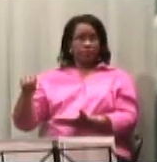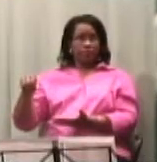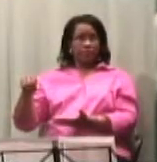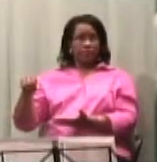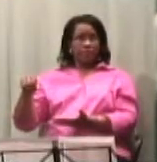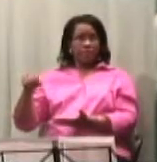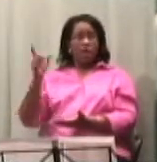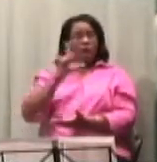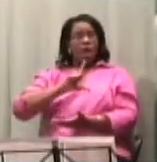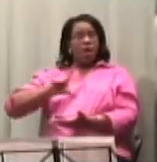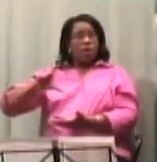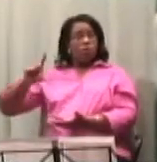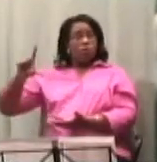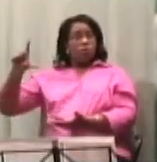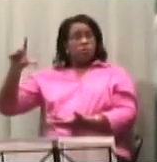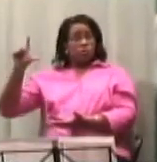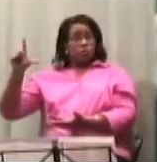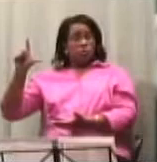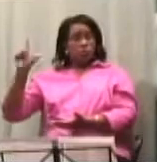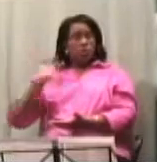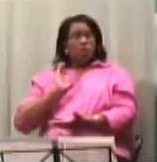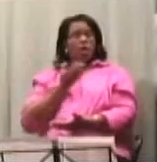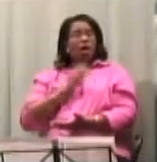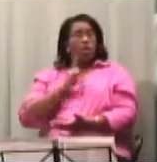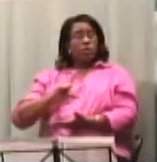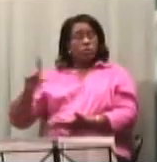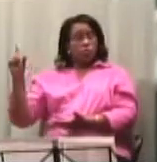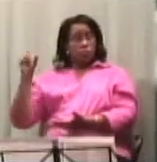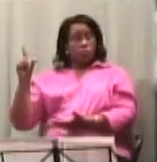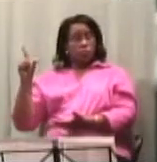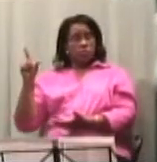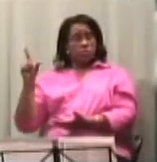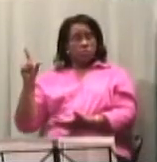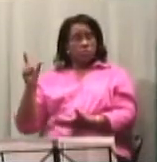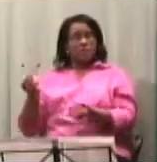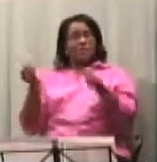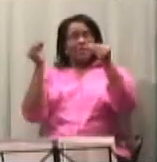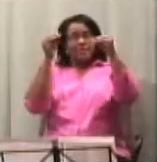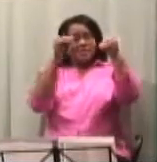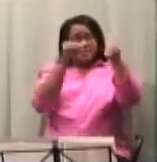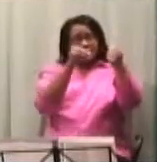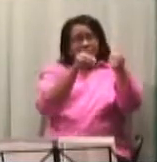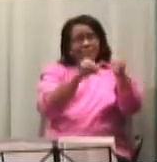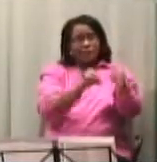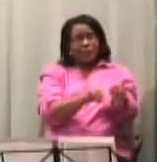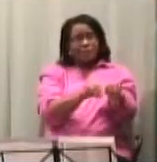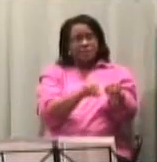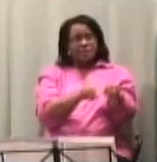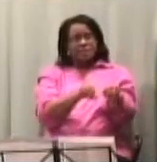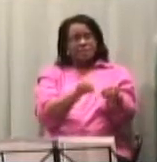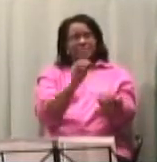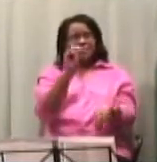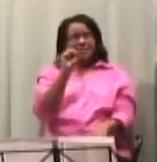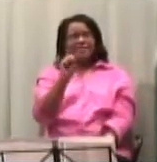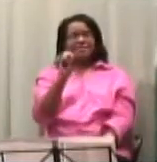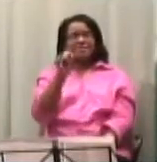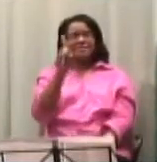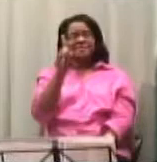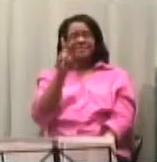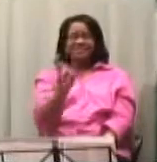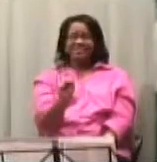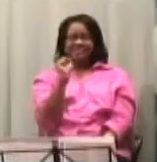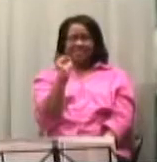his seed in this soil. And so, to which kind of soil we